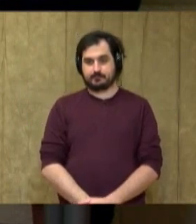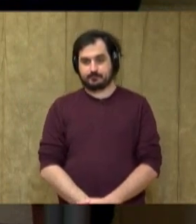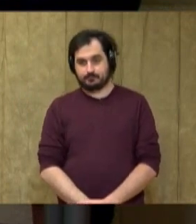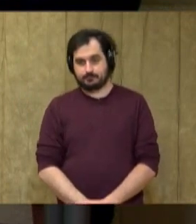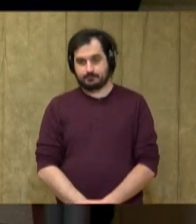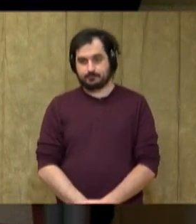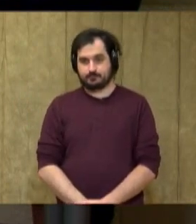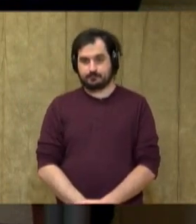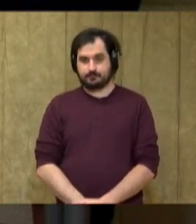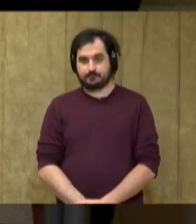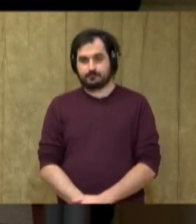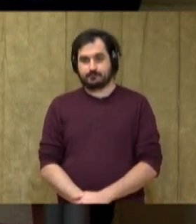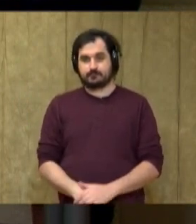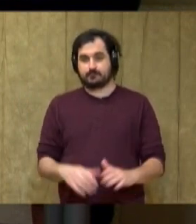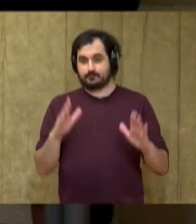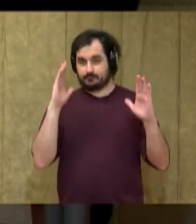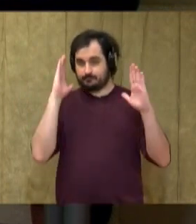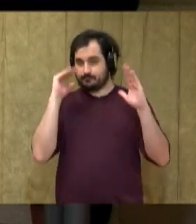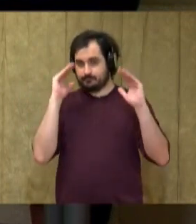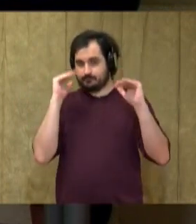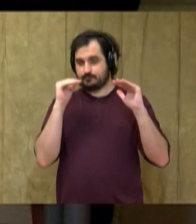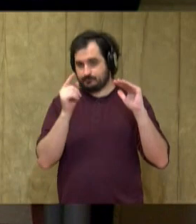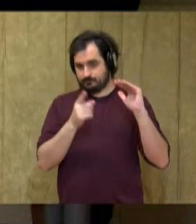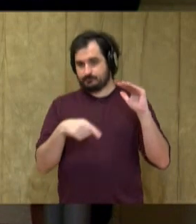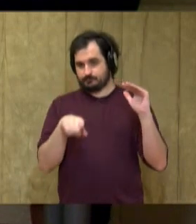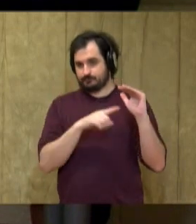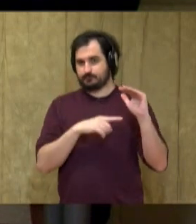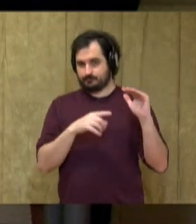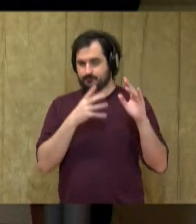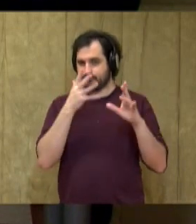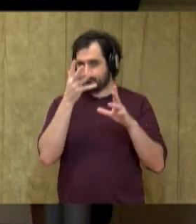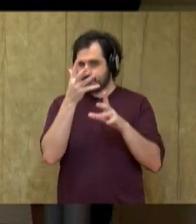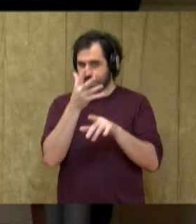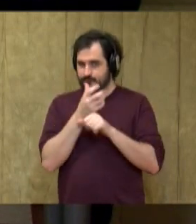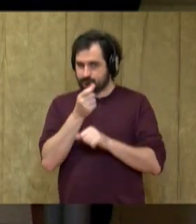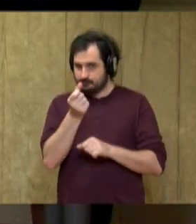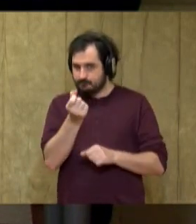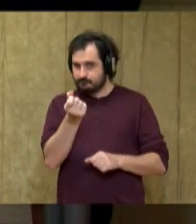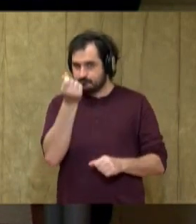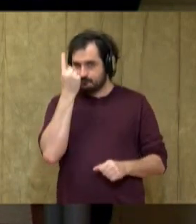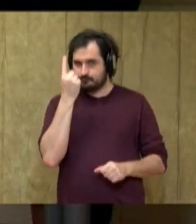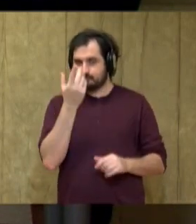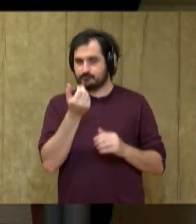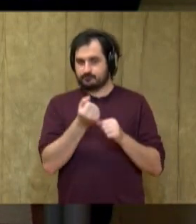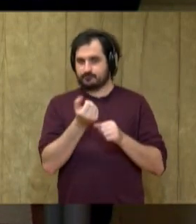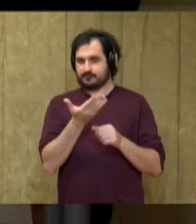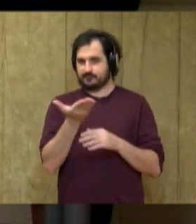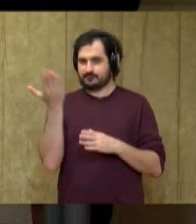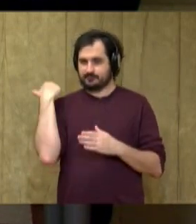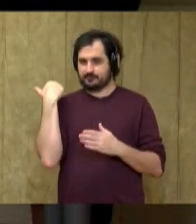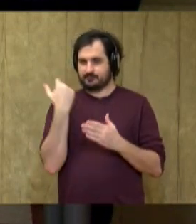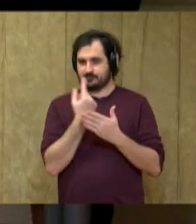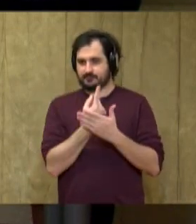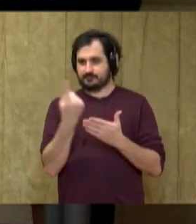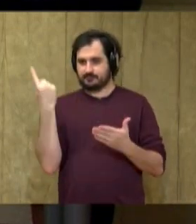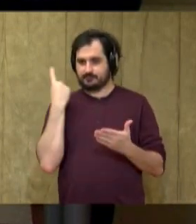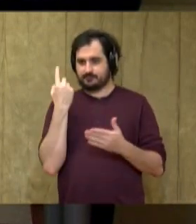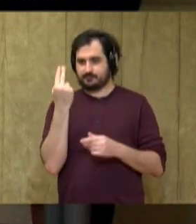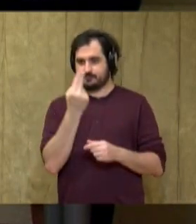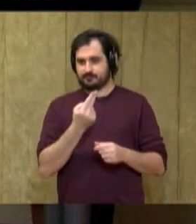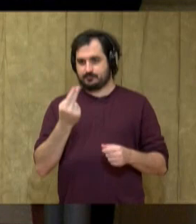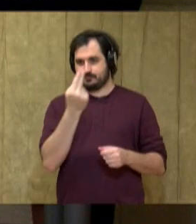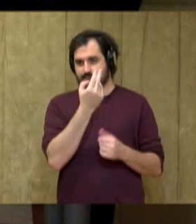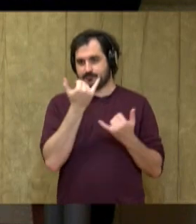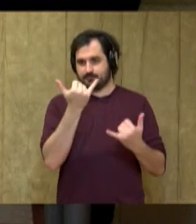All right, so I hope that you all got that with your last exit ticket on Thursday. And now we're ready to